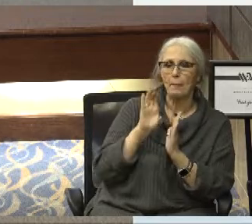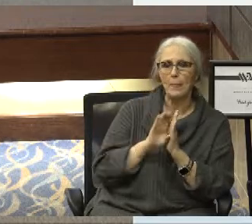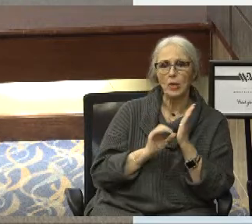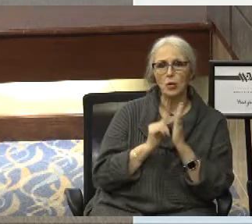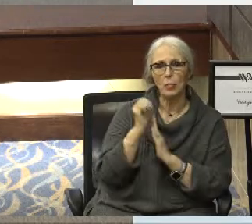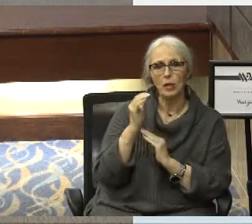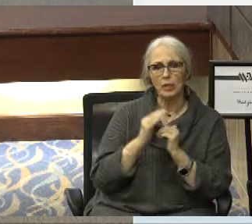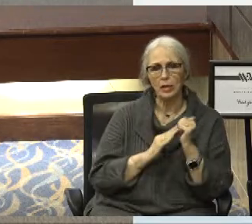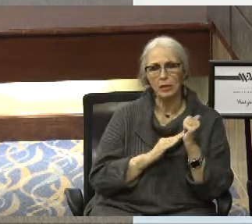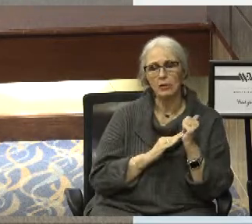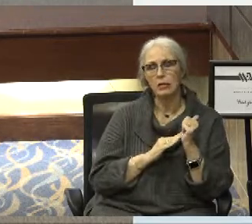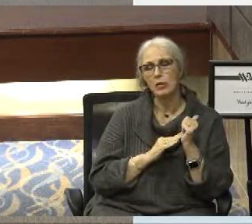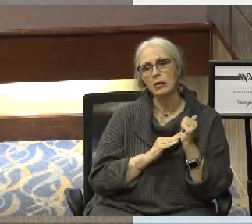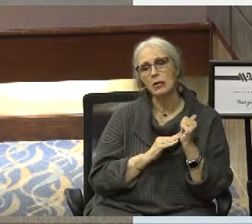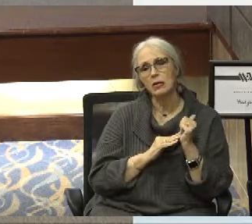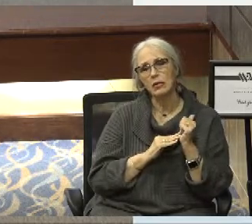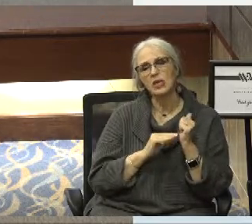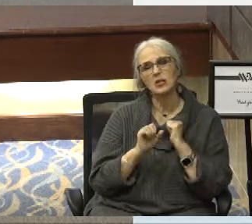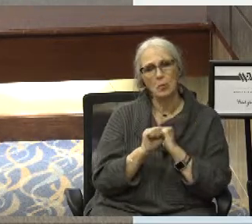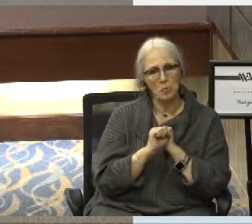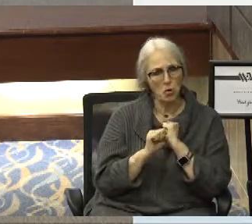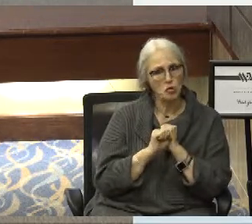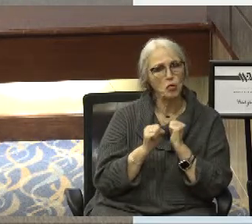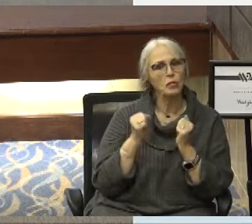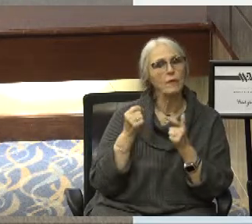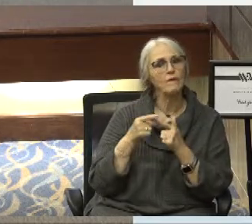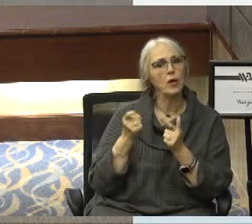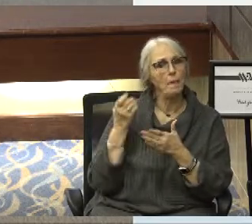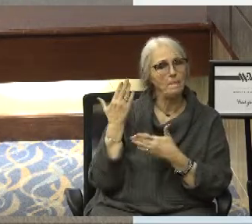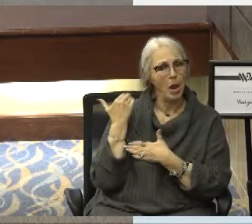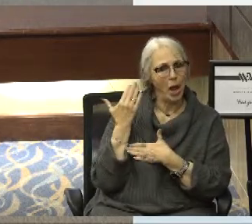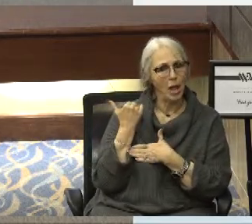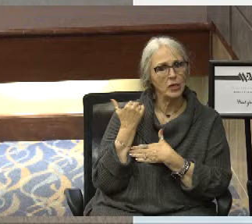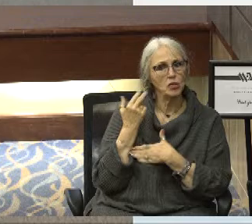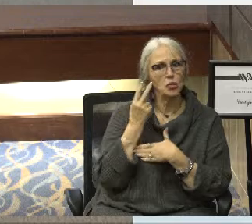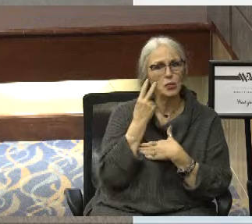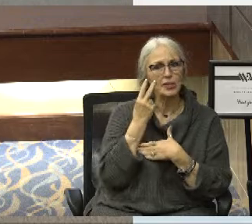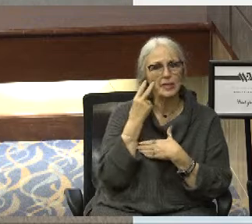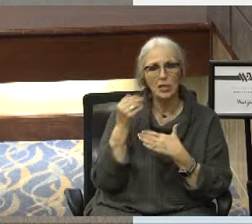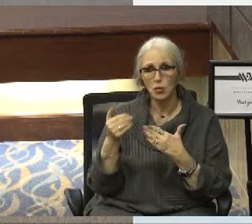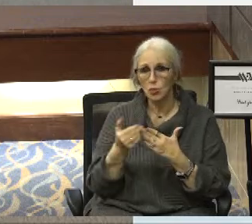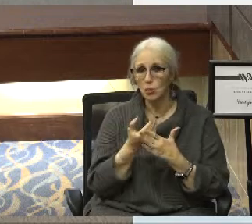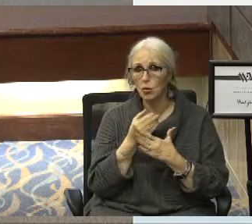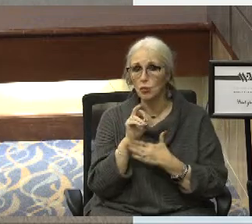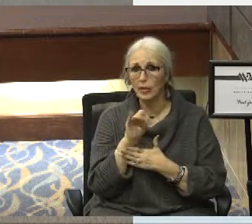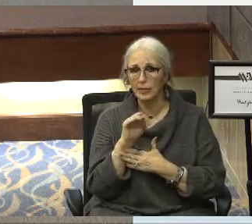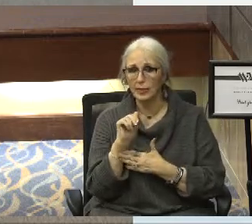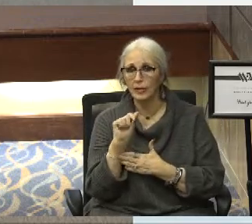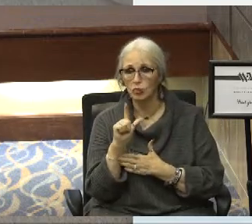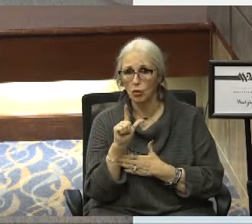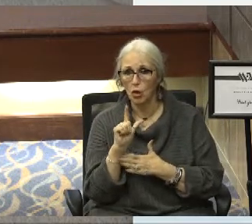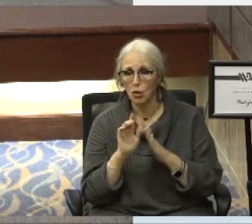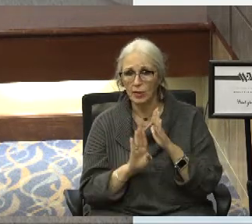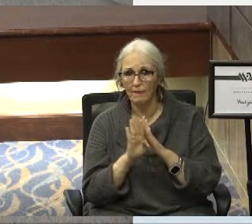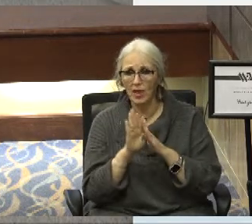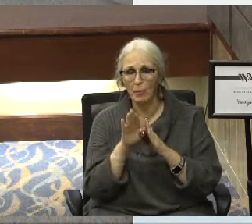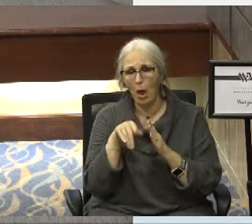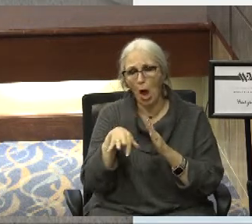fenced off area right now. It's been a commercial use in the past, and you can see new residential development kind of around